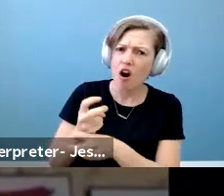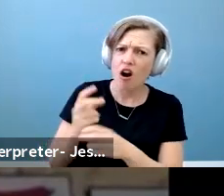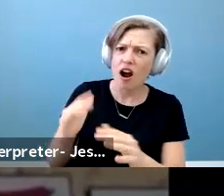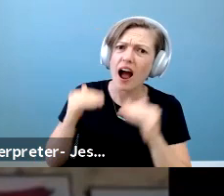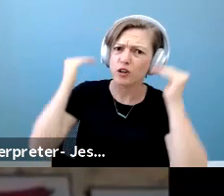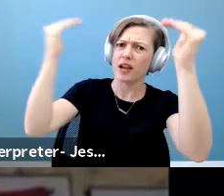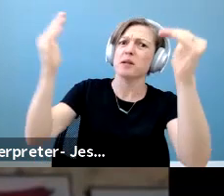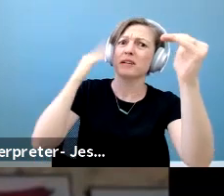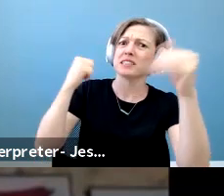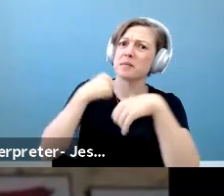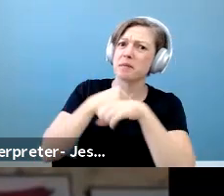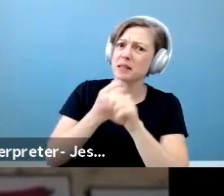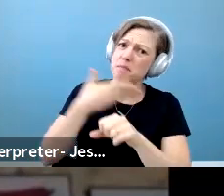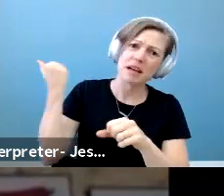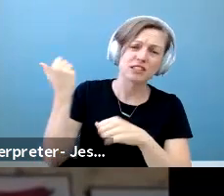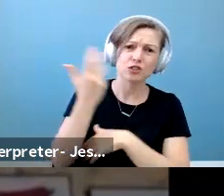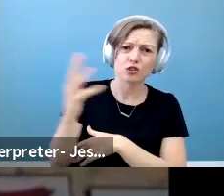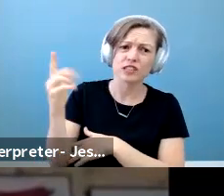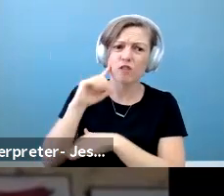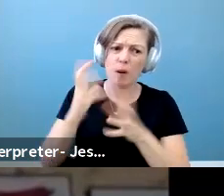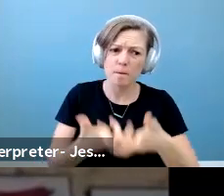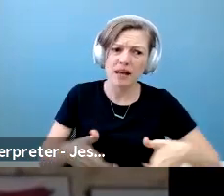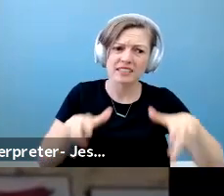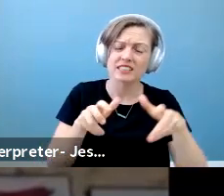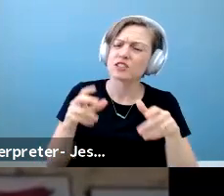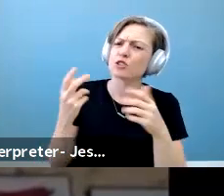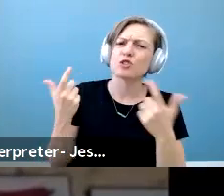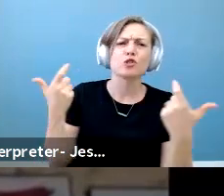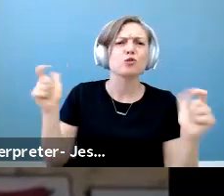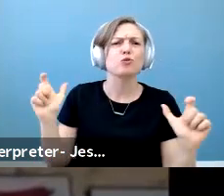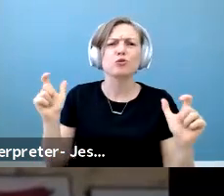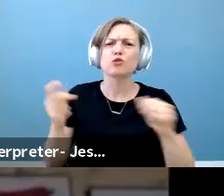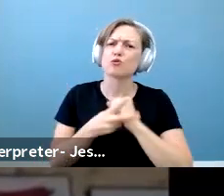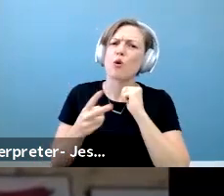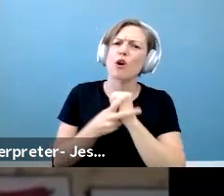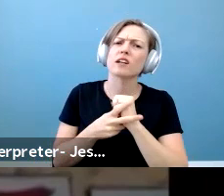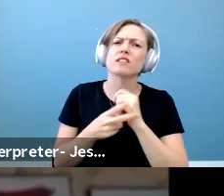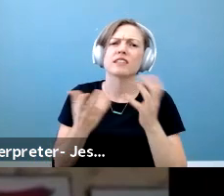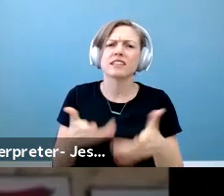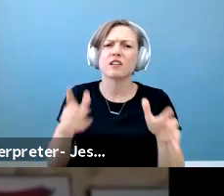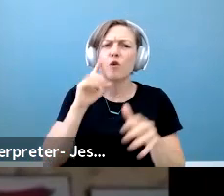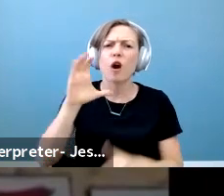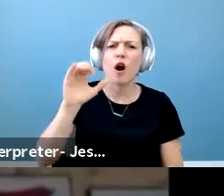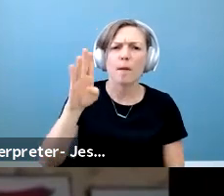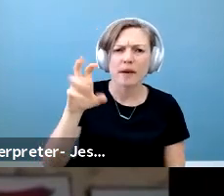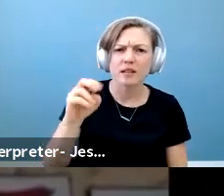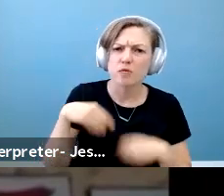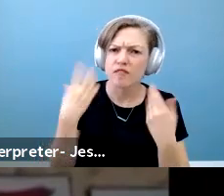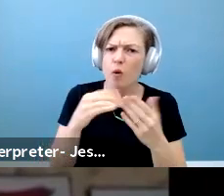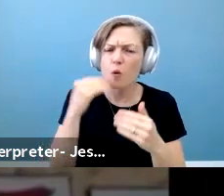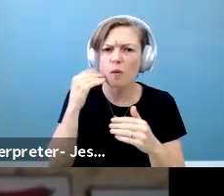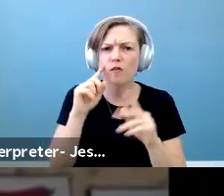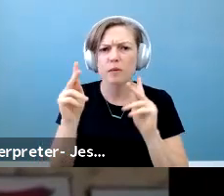best trees for baskets. They are huge storage containers for carbon, and they provide homes for those living